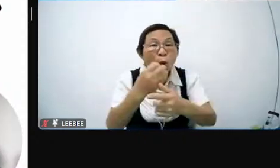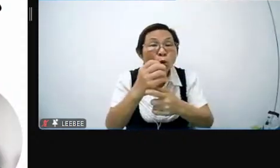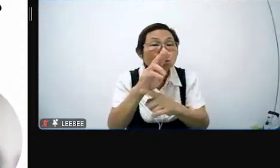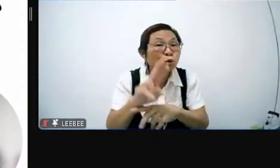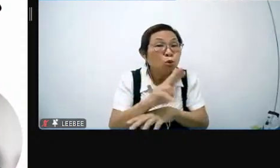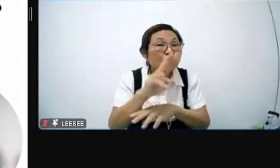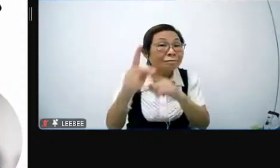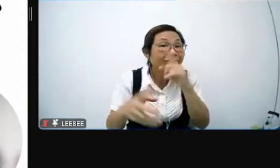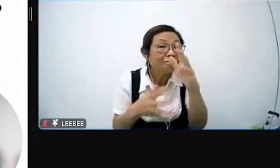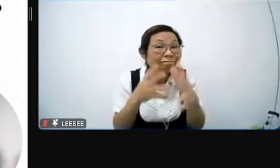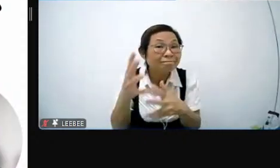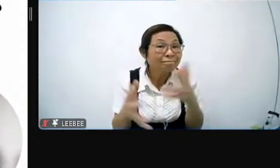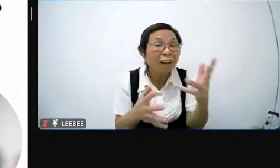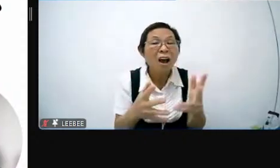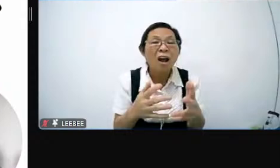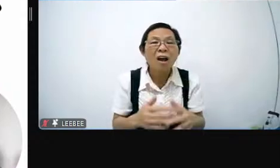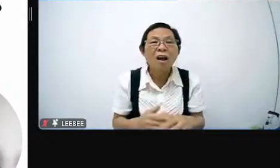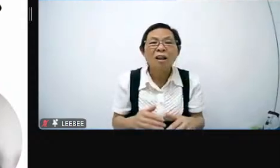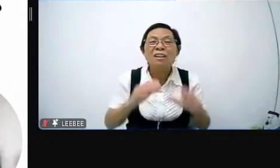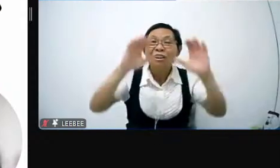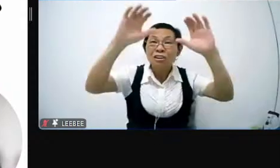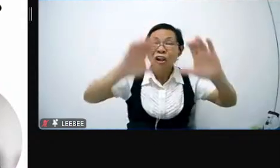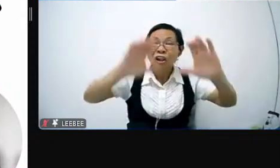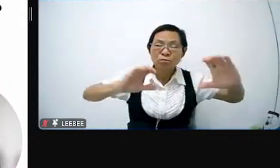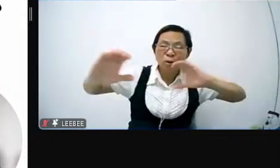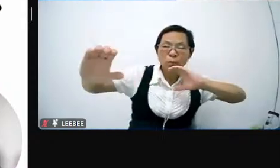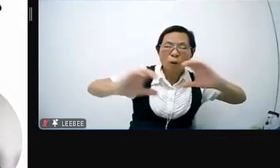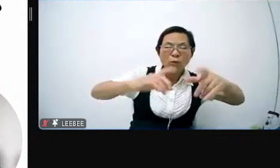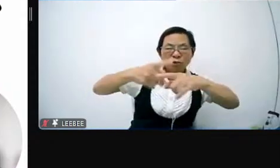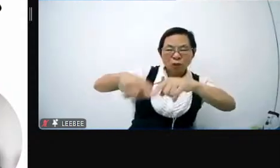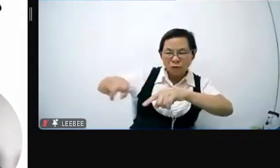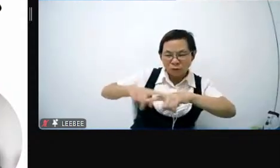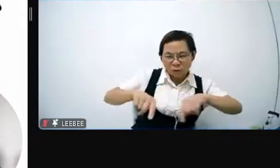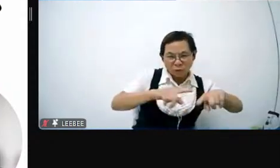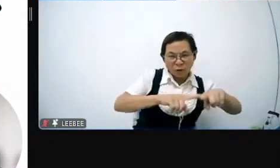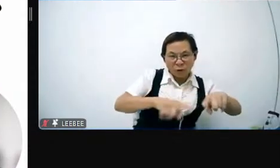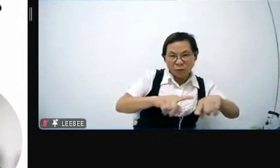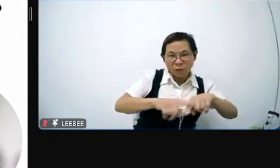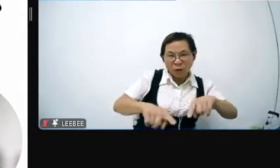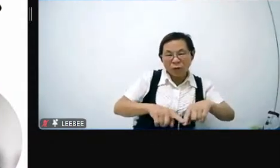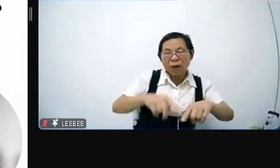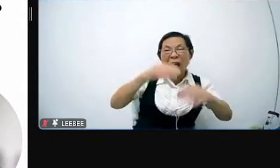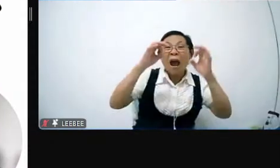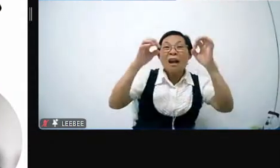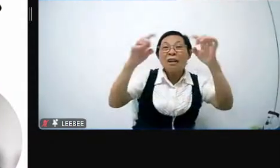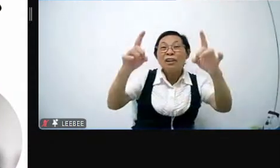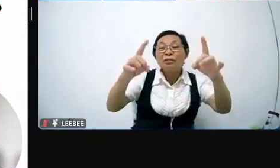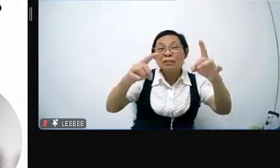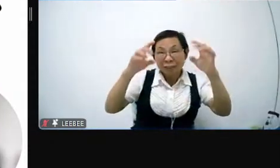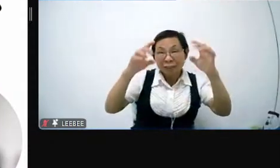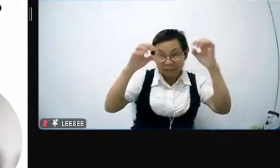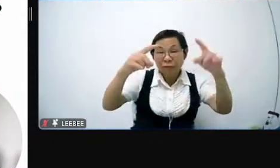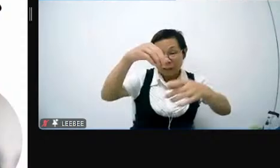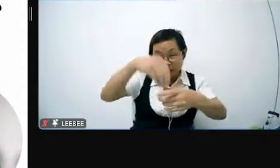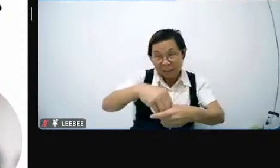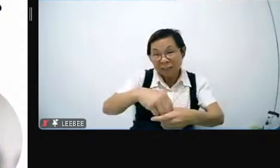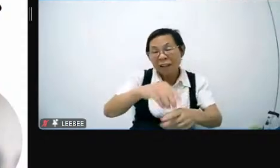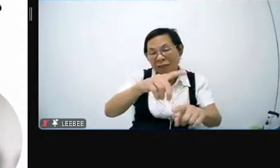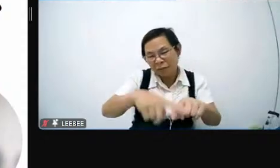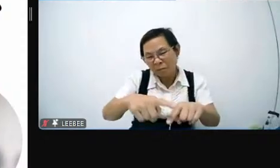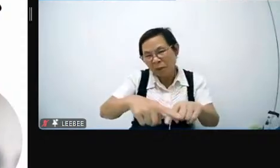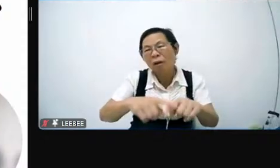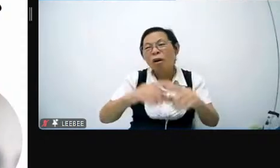the mode of communication that they use is different from the education settings that they are in, that will cause communication